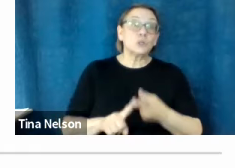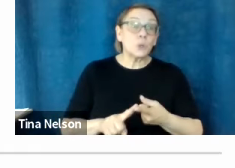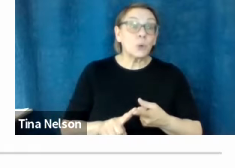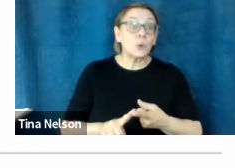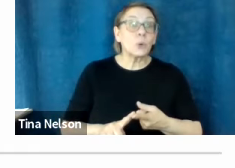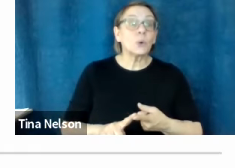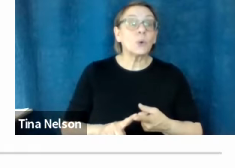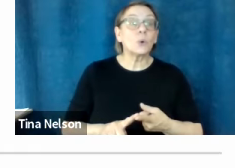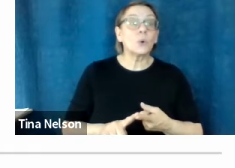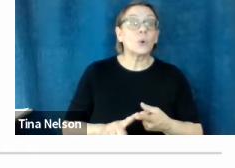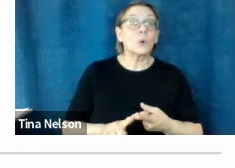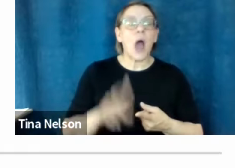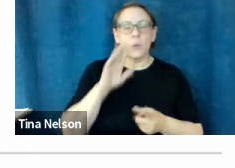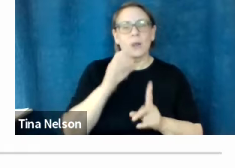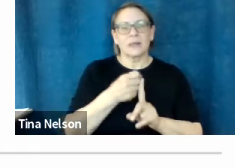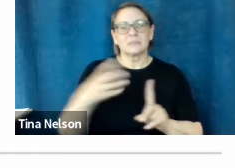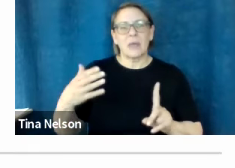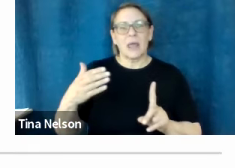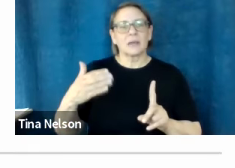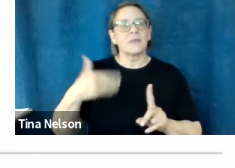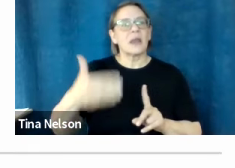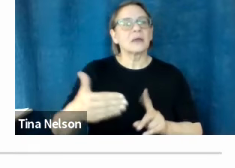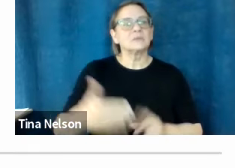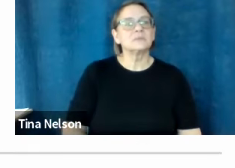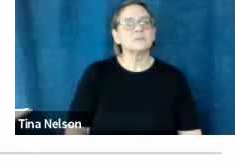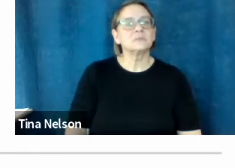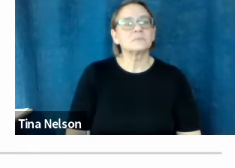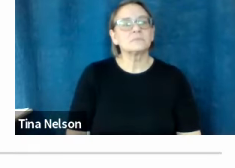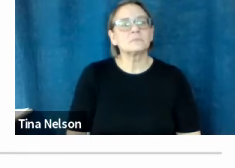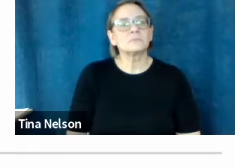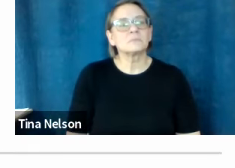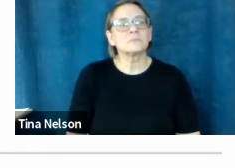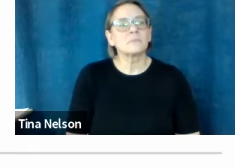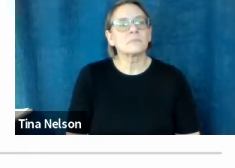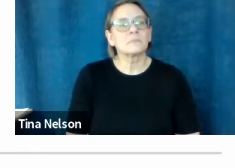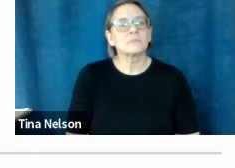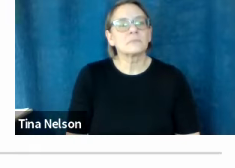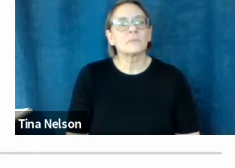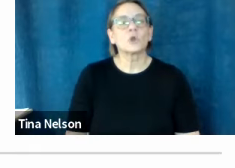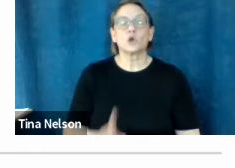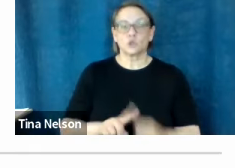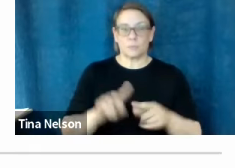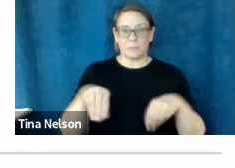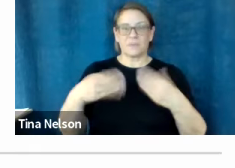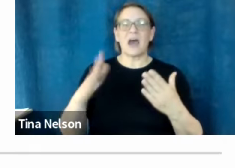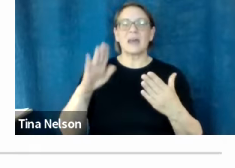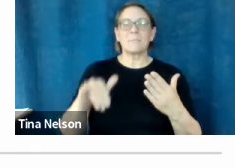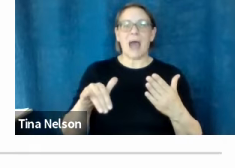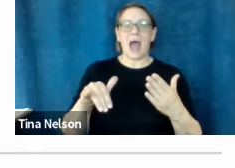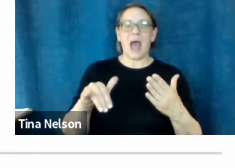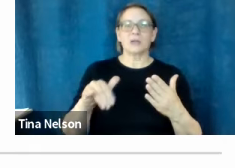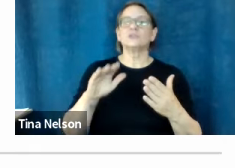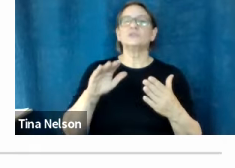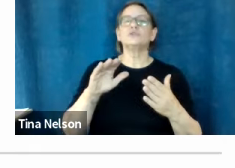to here, which we'll expand upon is the leading answer to be provided with an interpreter by the practitioner.